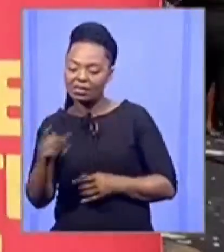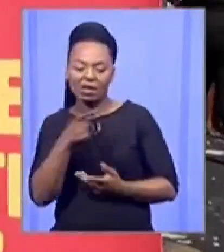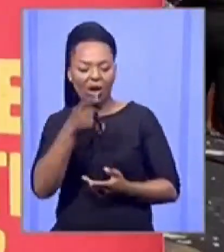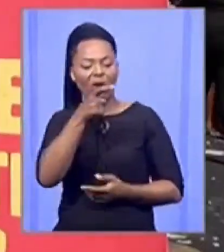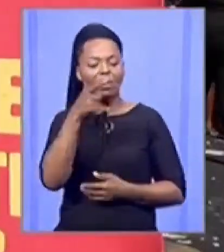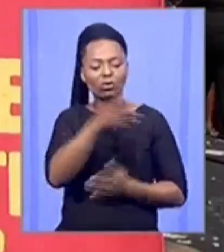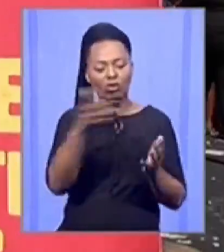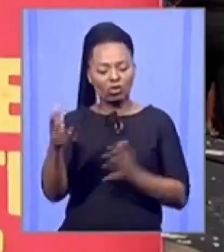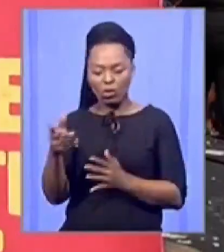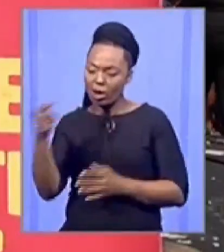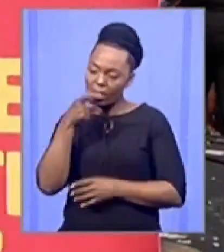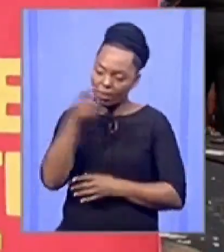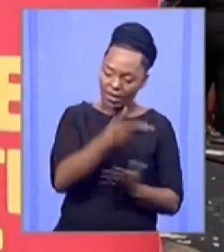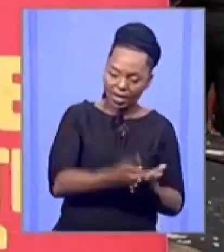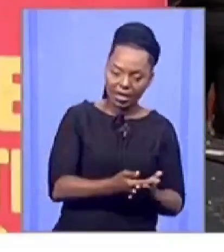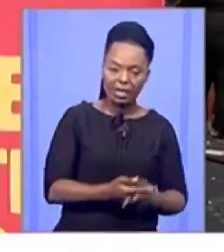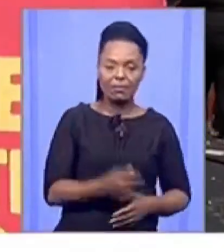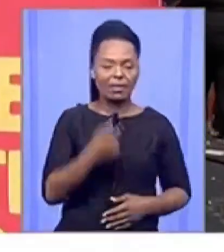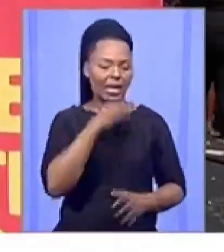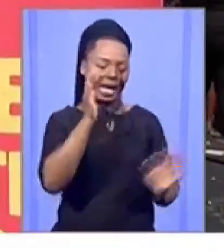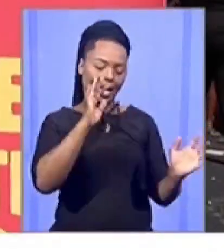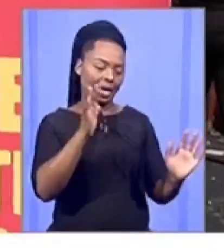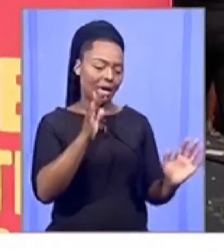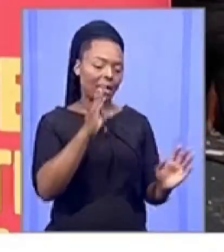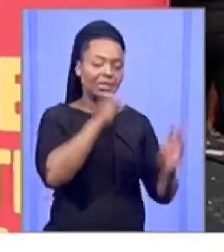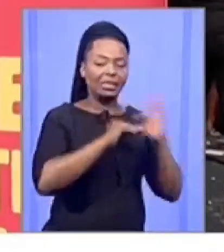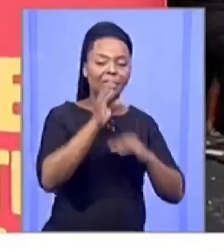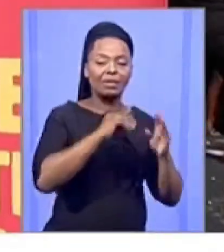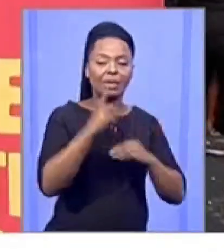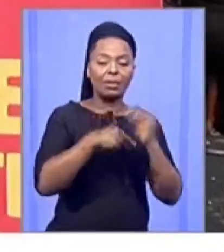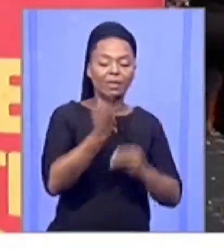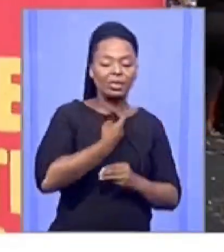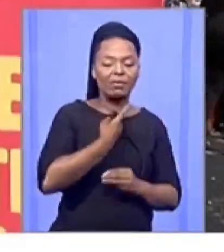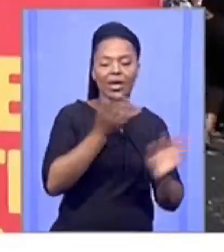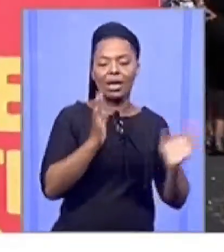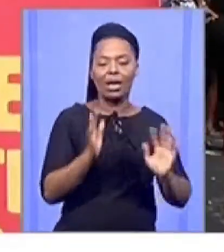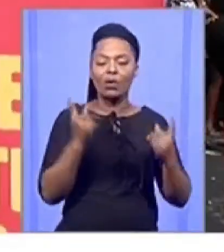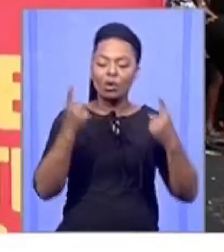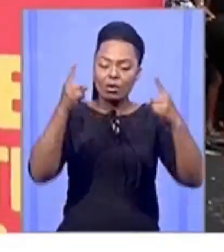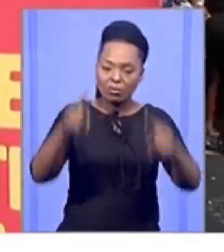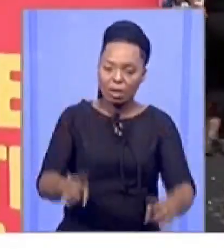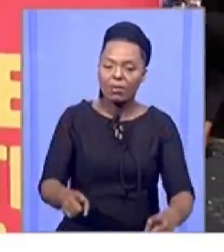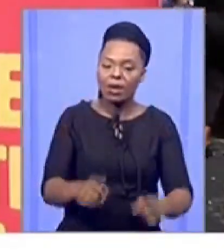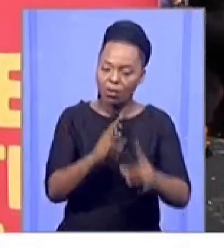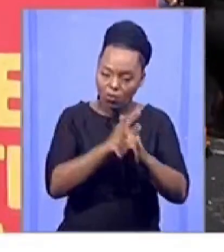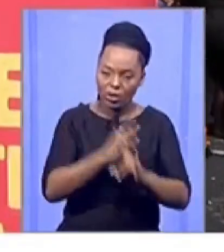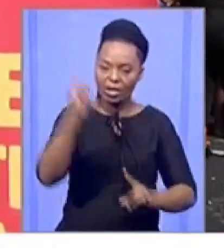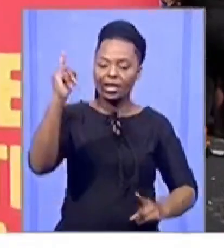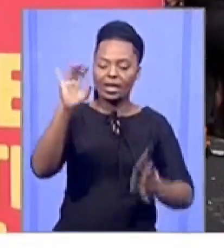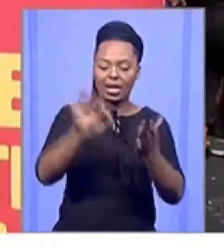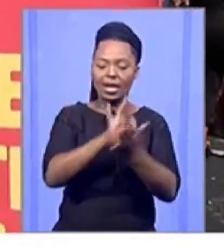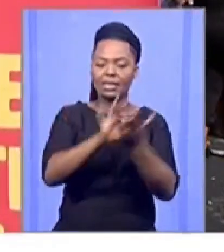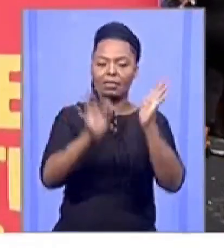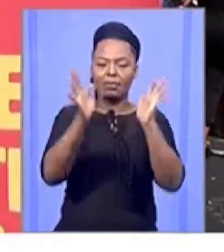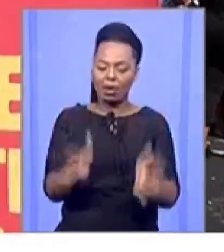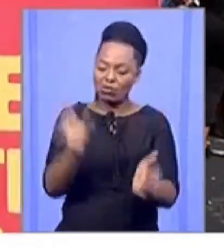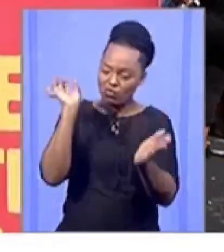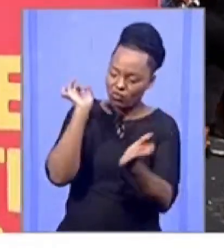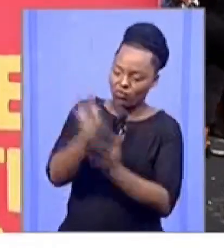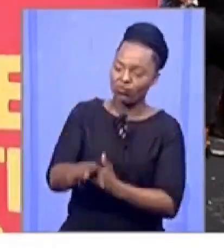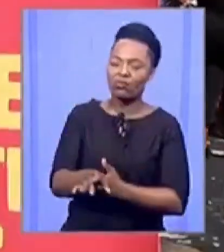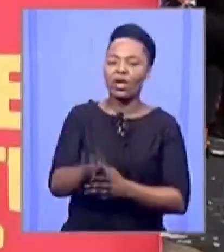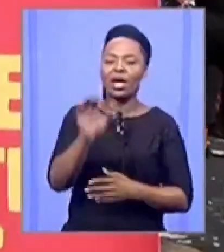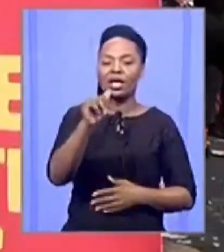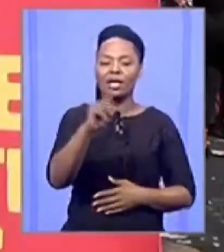about other people, we speak about ourselves. We are in this election to win it. We are in this election to remove the ANC.